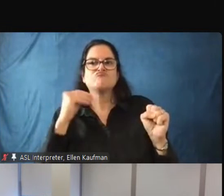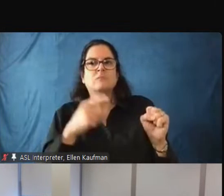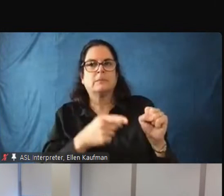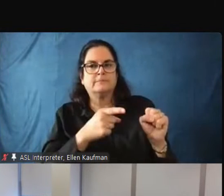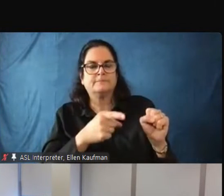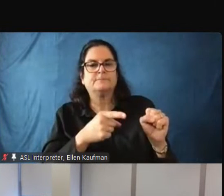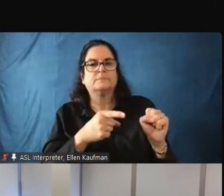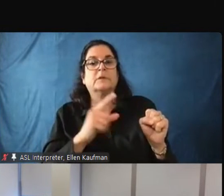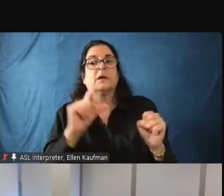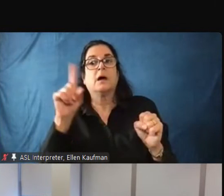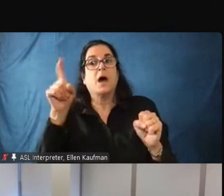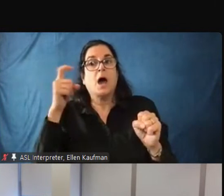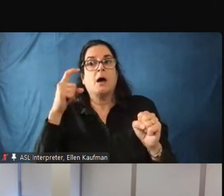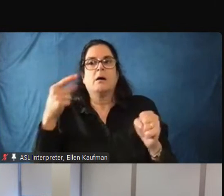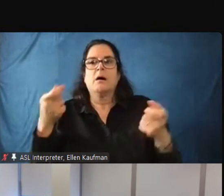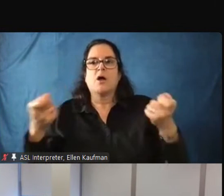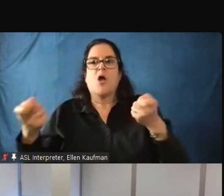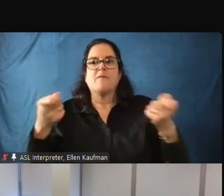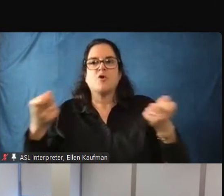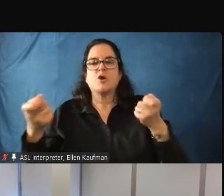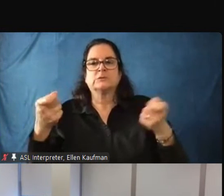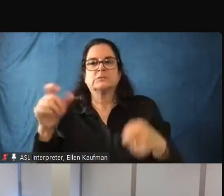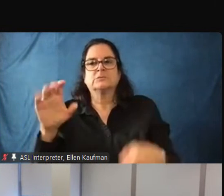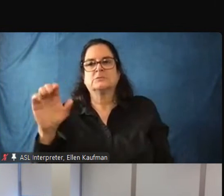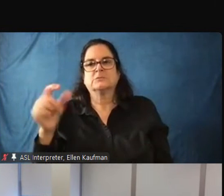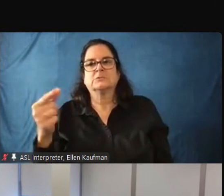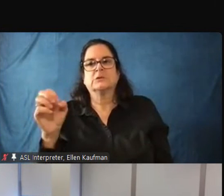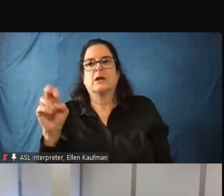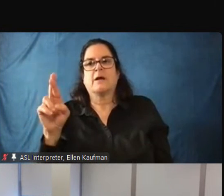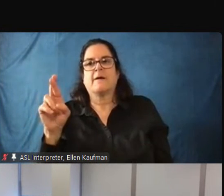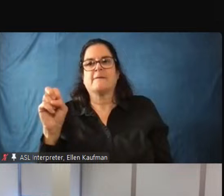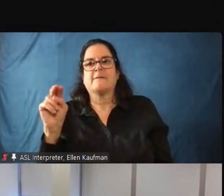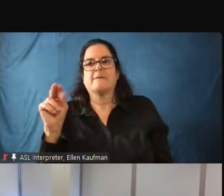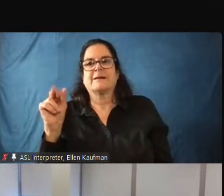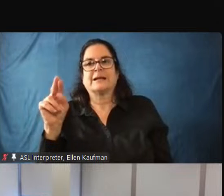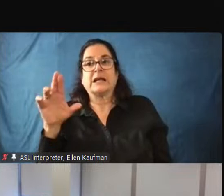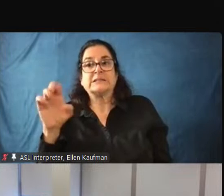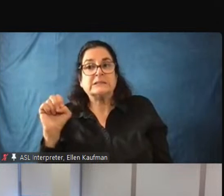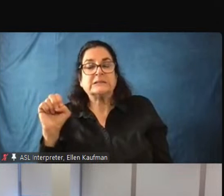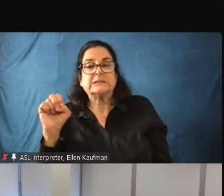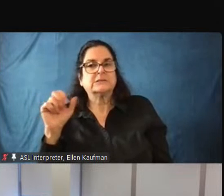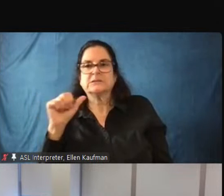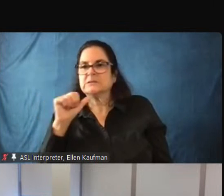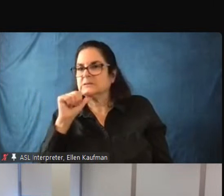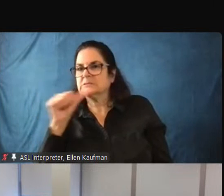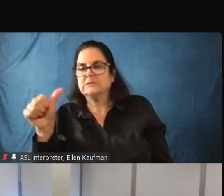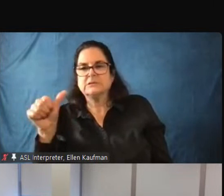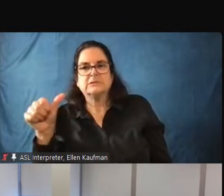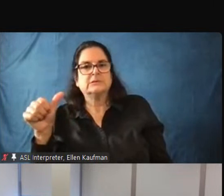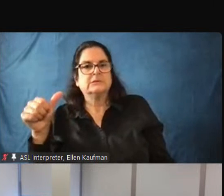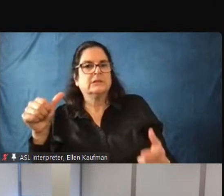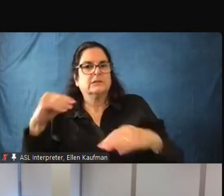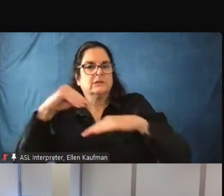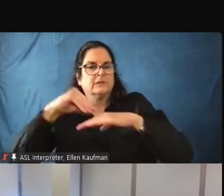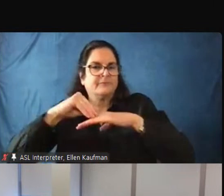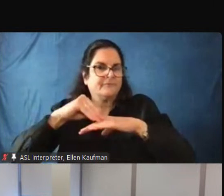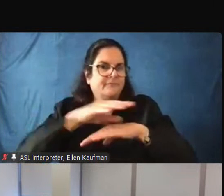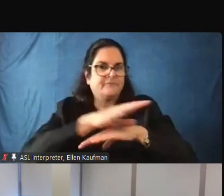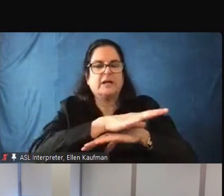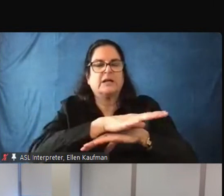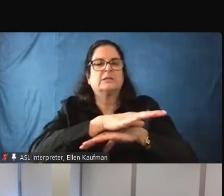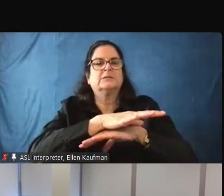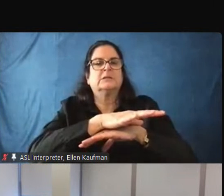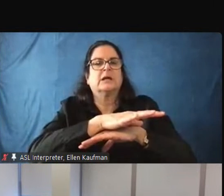because governance didn't drive a reduction in ridership, right? It was lack of funding. It was the recessionary cuts that Jarrett Walker talked